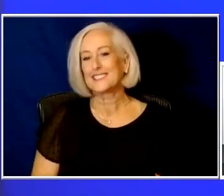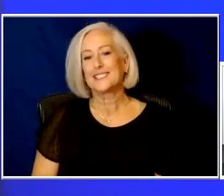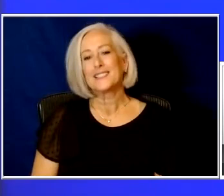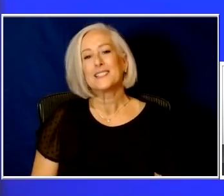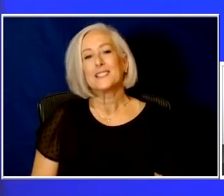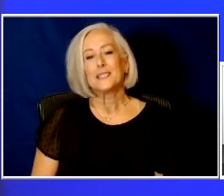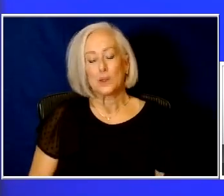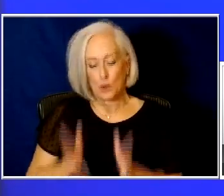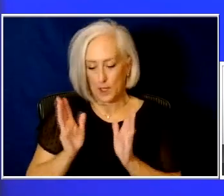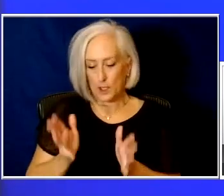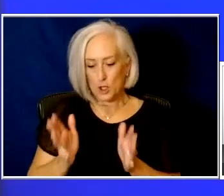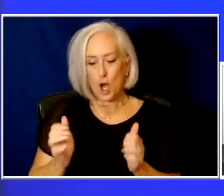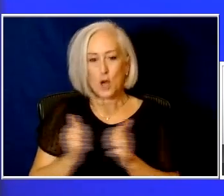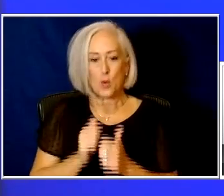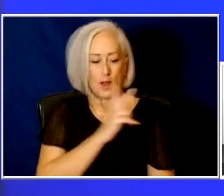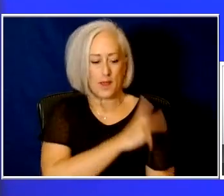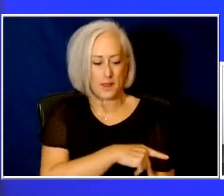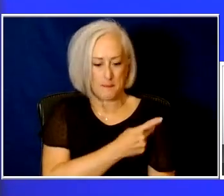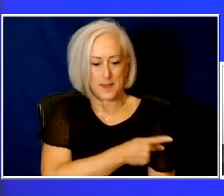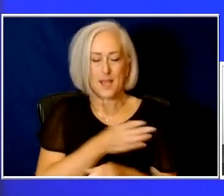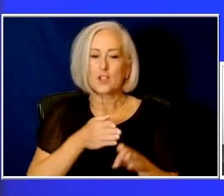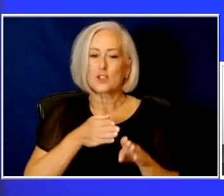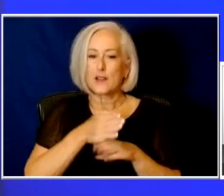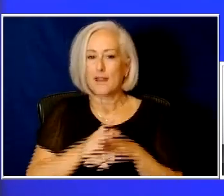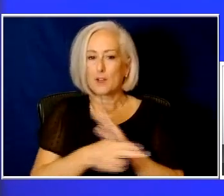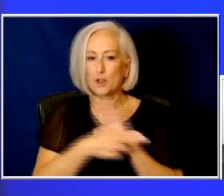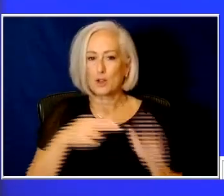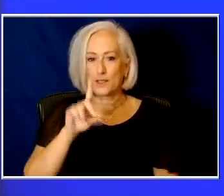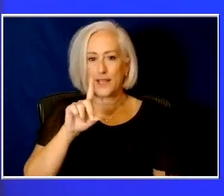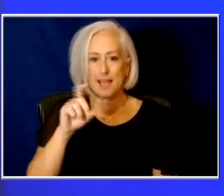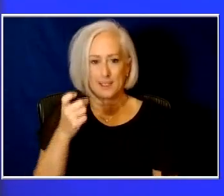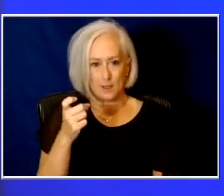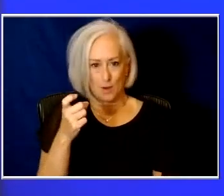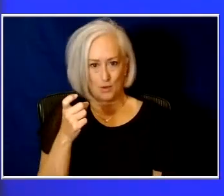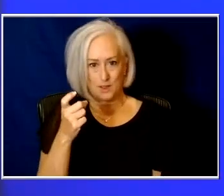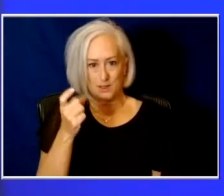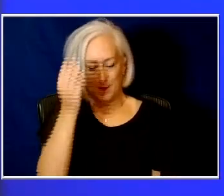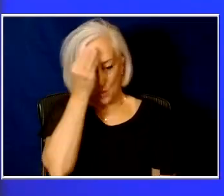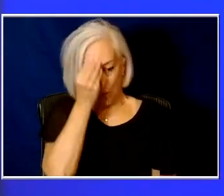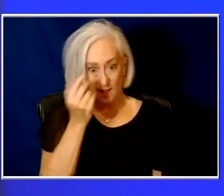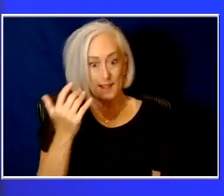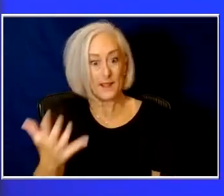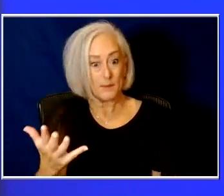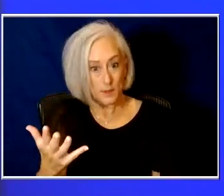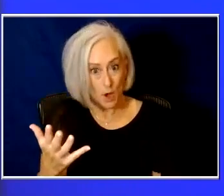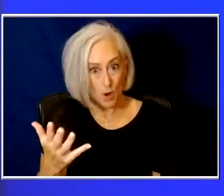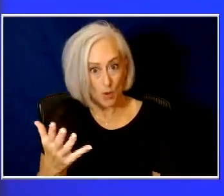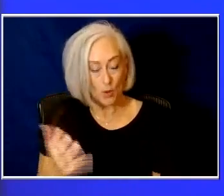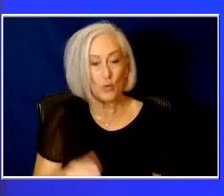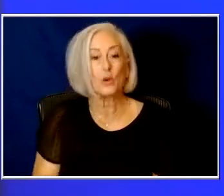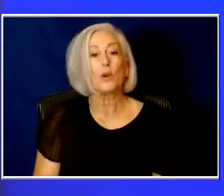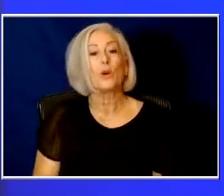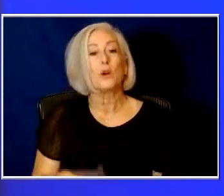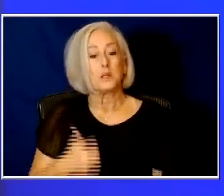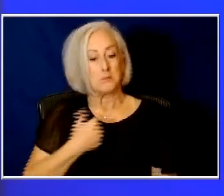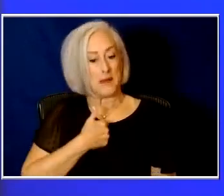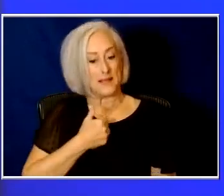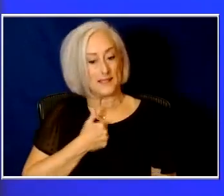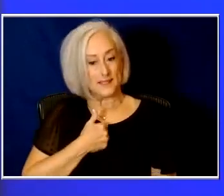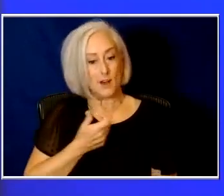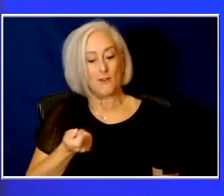with the patients when they're first diagnosed. We let them know that as transplant coordinators, we're there to help them find a donor should they need